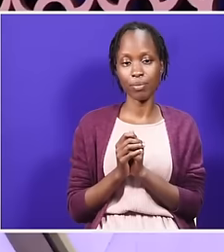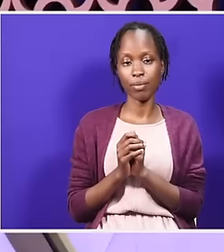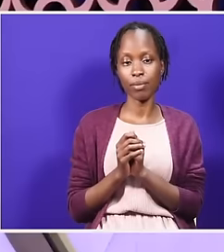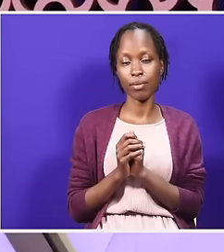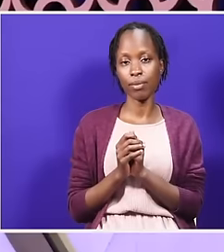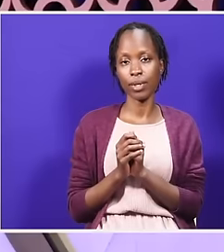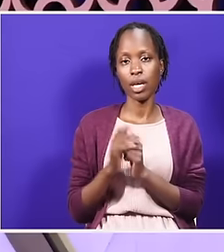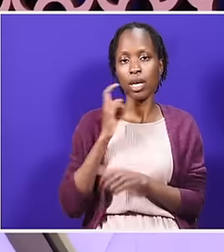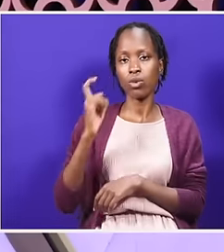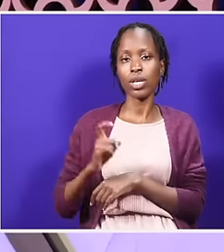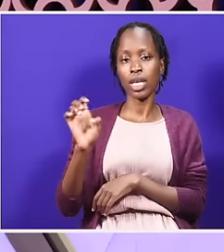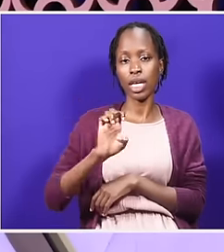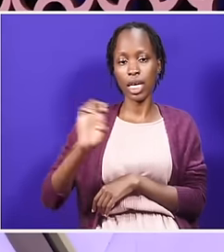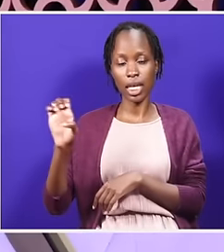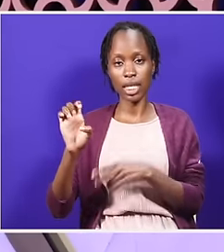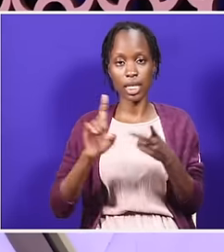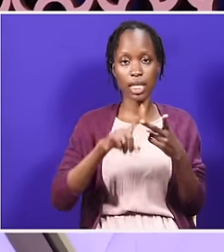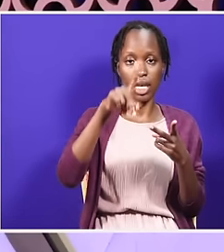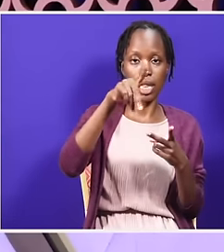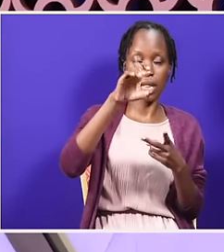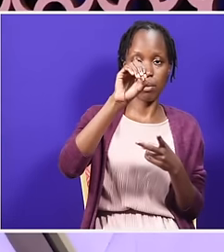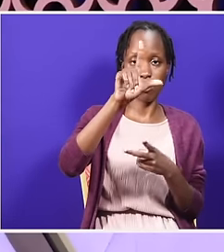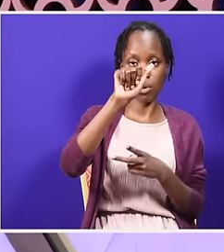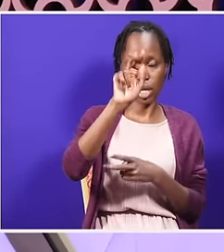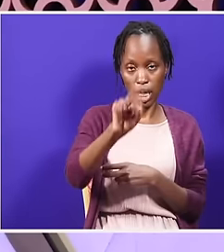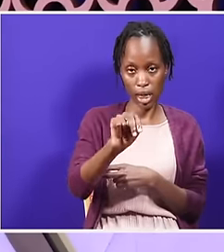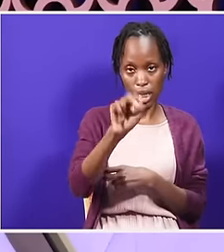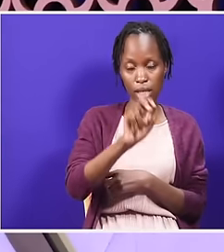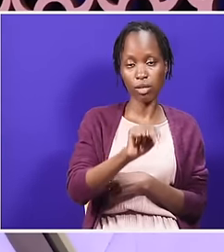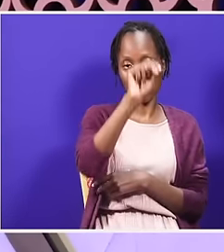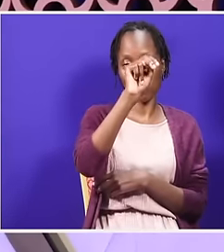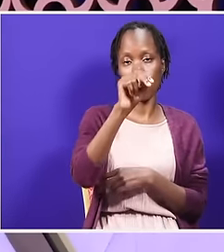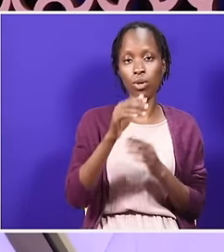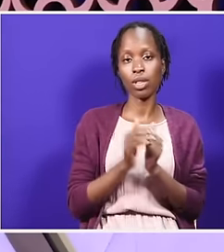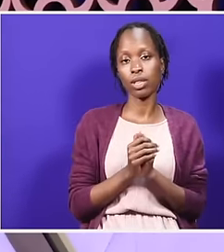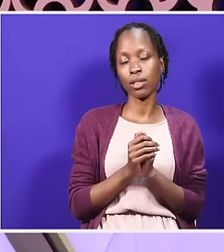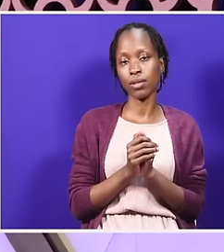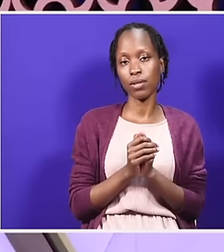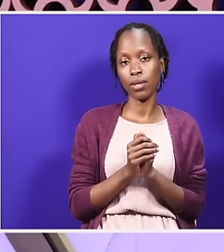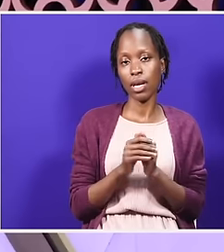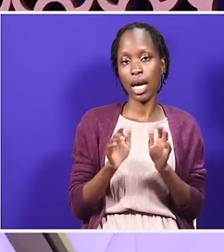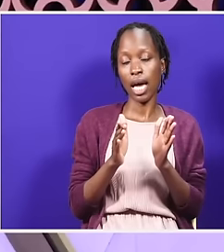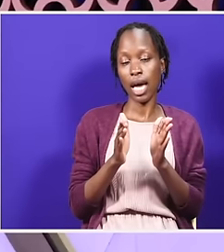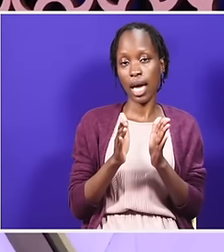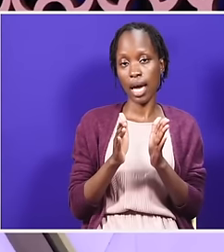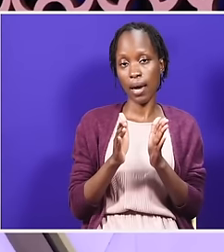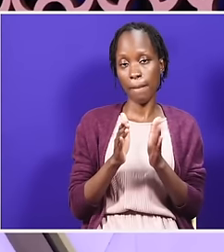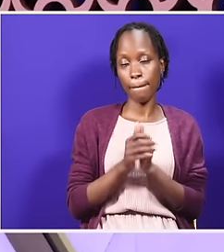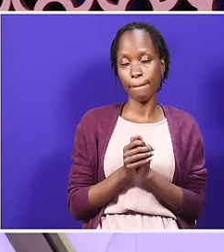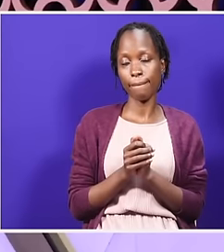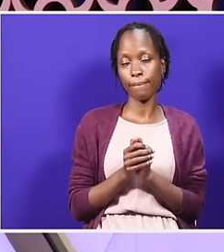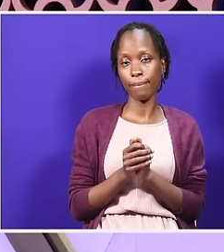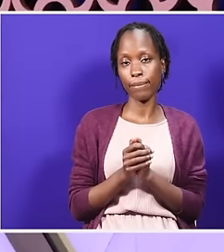Ukraine on the east, Poland, Czech Republic in the north, yes. Austria on the west, and Hungary on to the